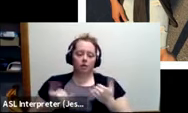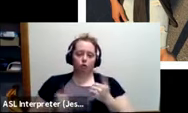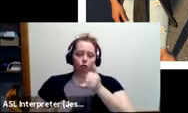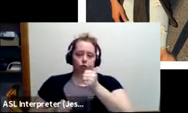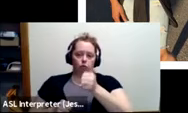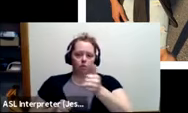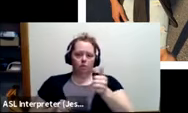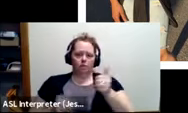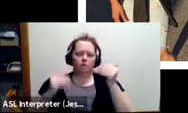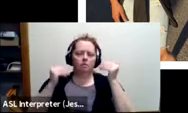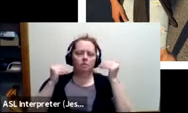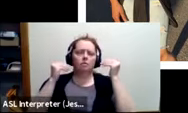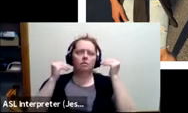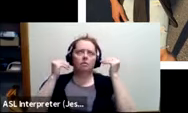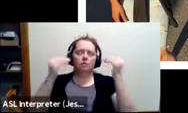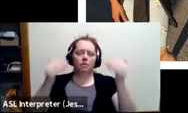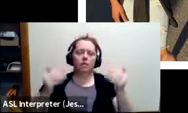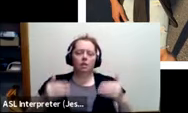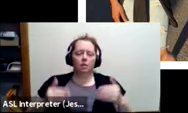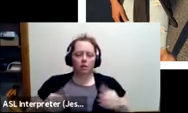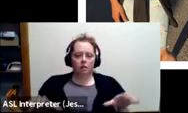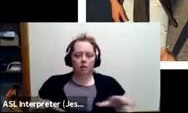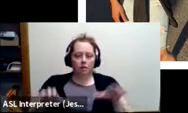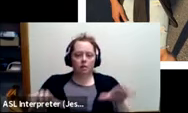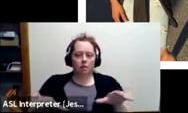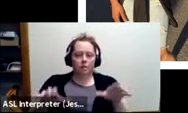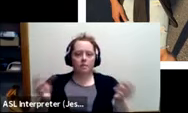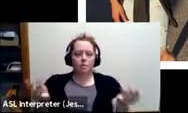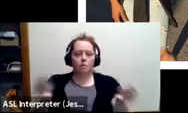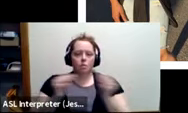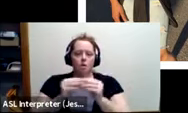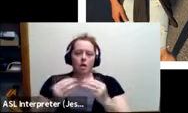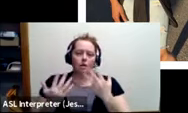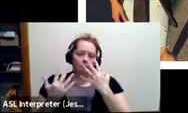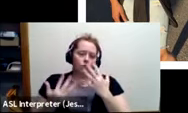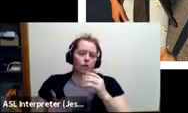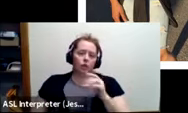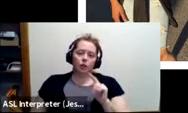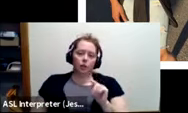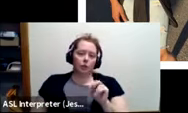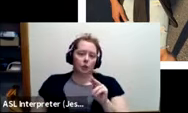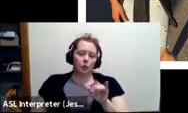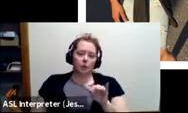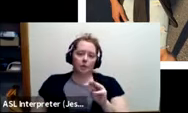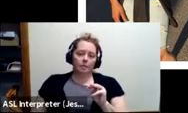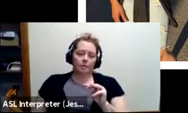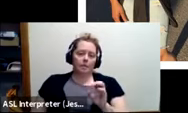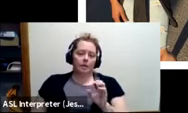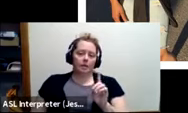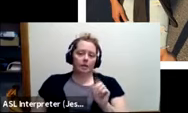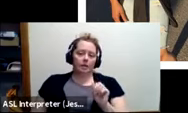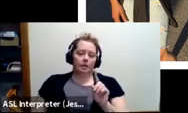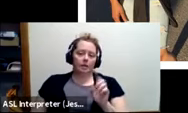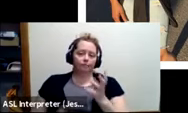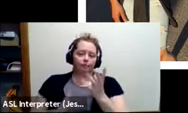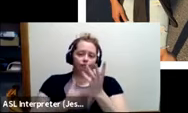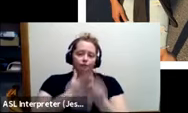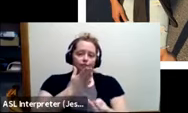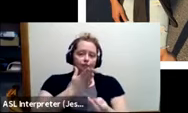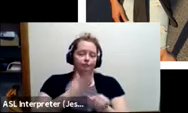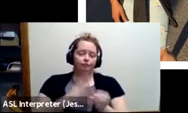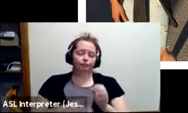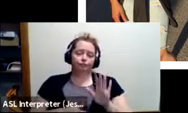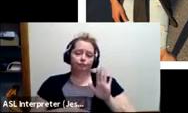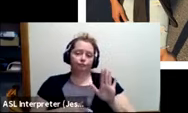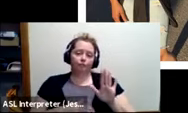Unfortunately, Tony McDade is not with us anymore, but his family has a GoFundMe, and they are collecting